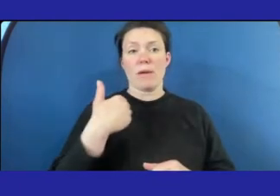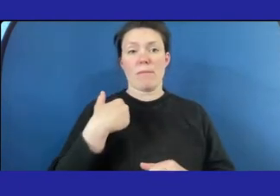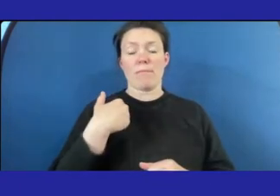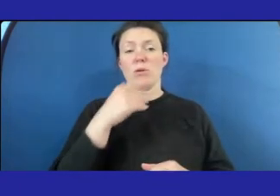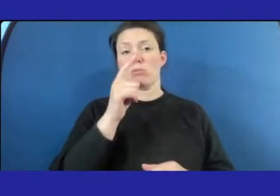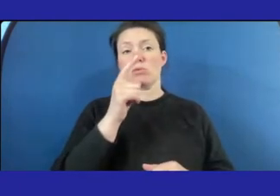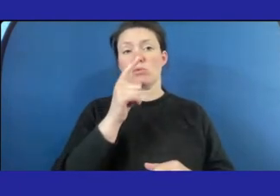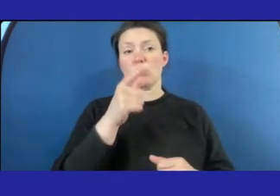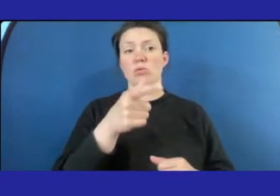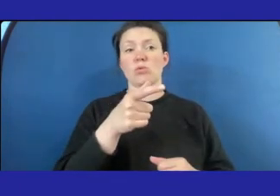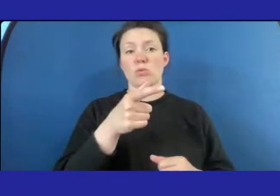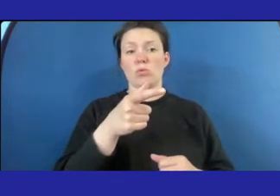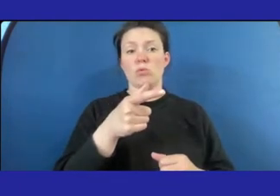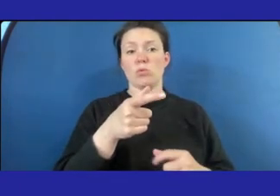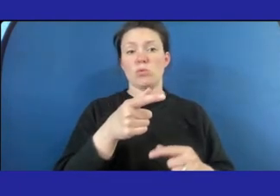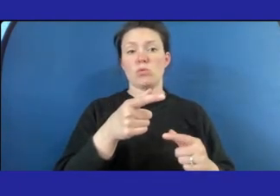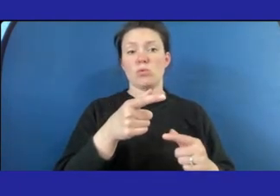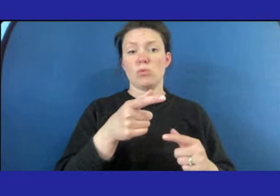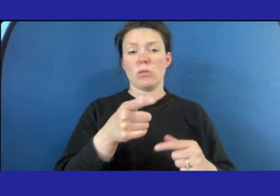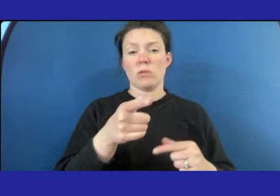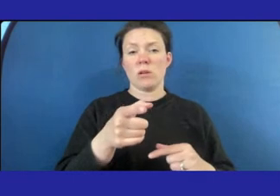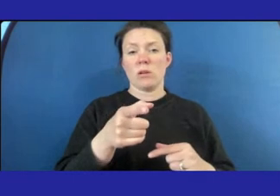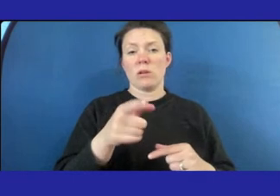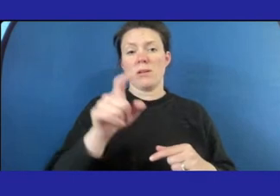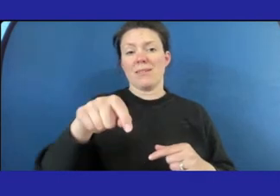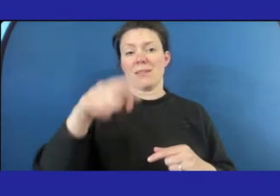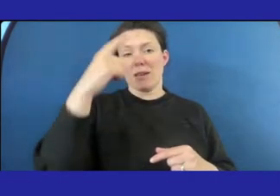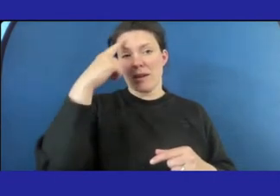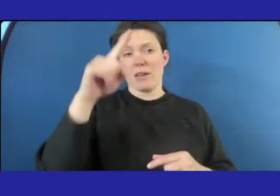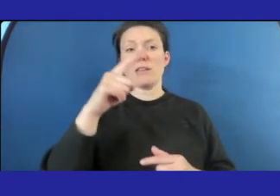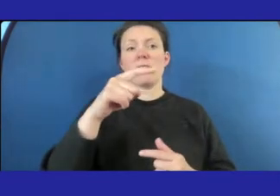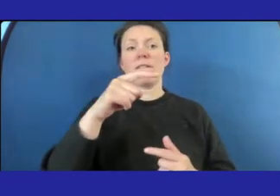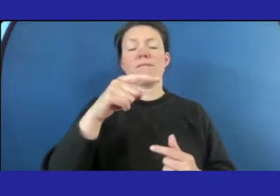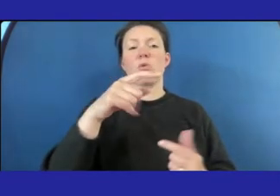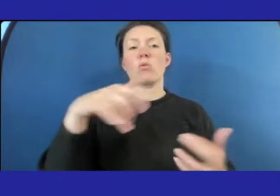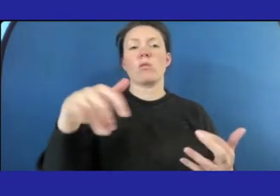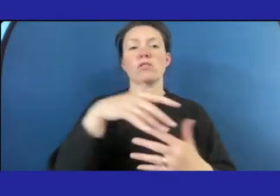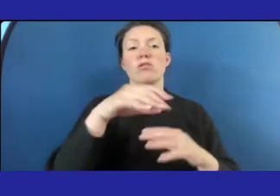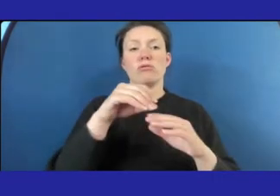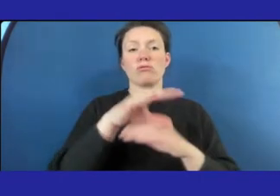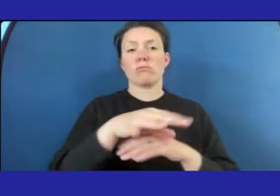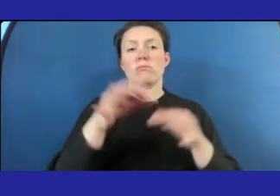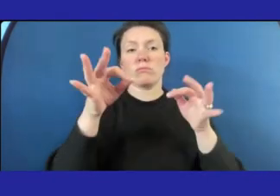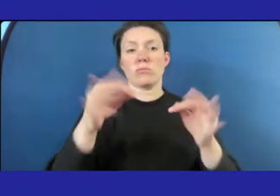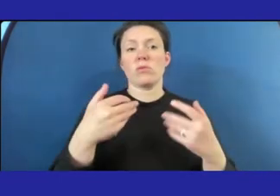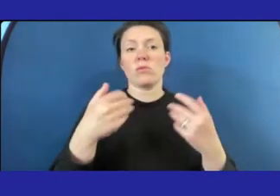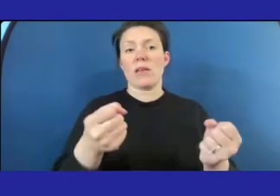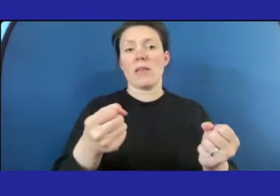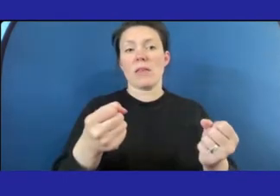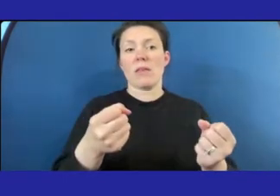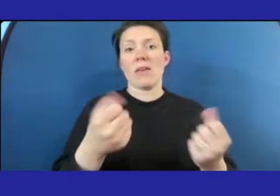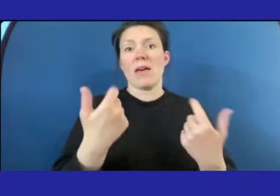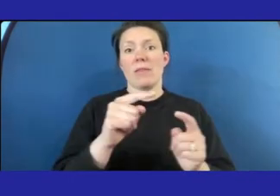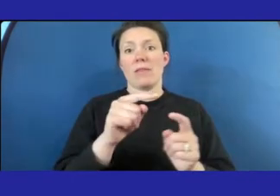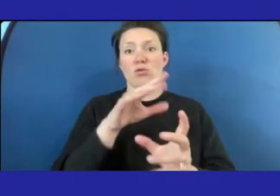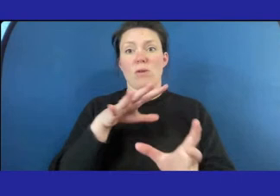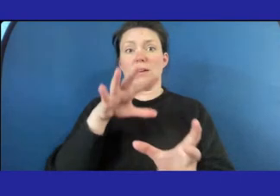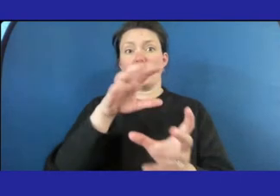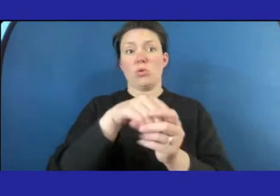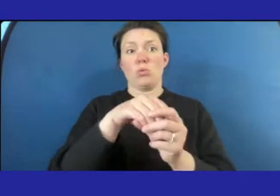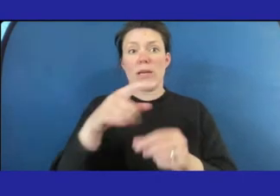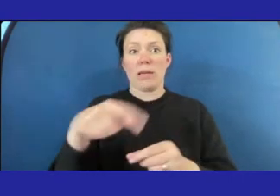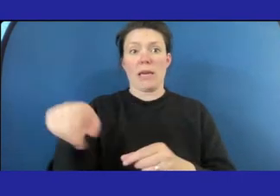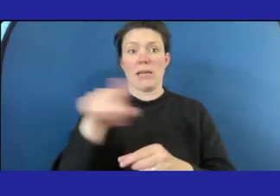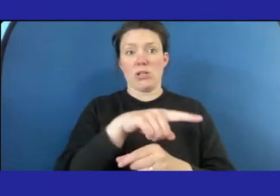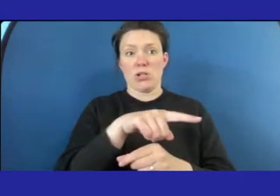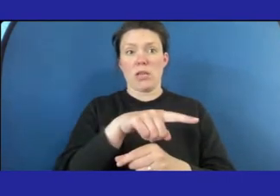risk attributed to us who have need for social determinants of health and really try to engage them where